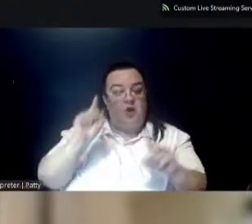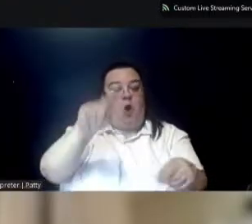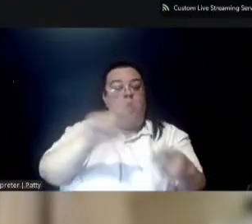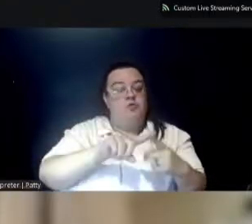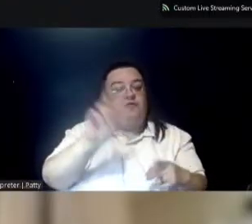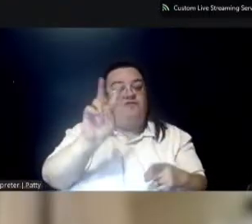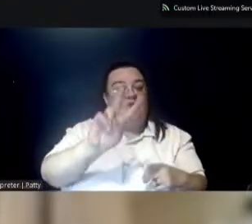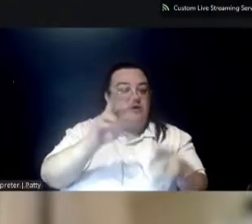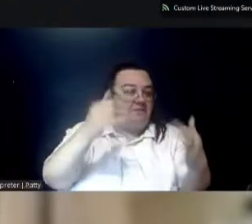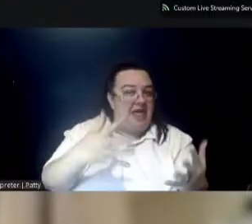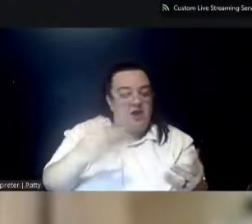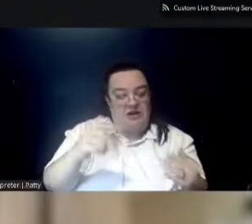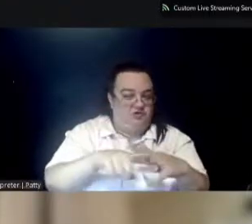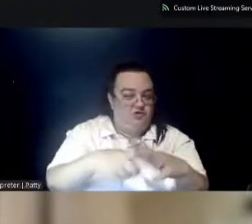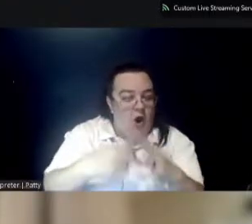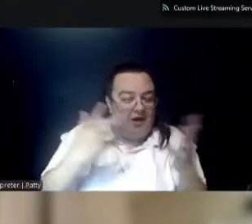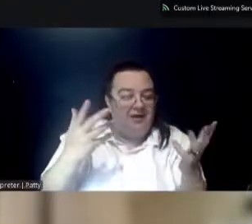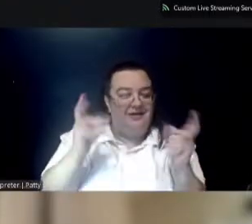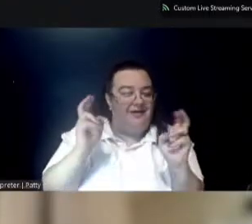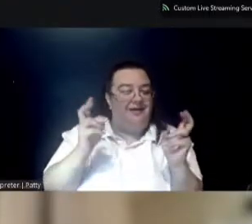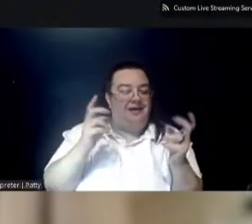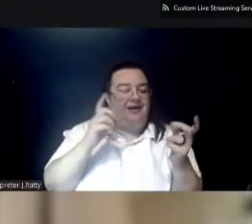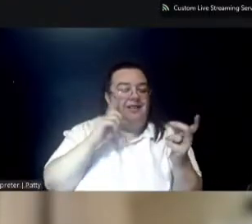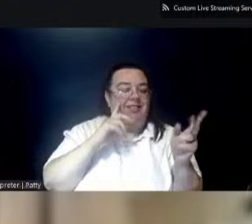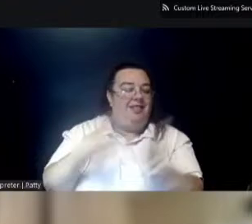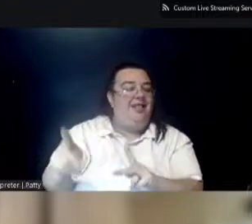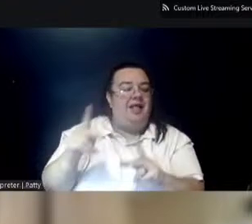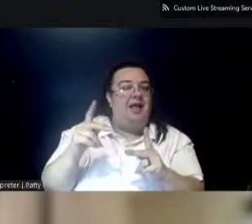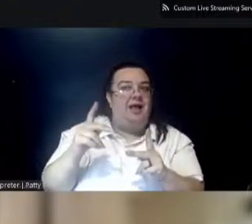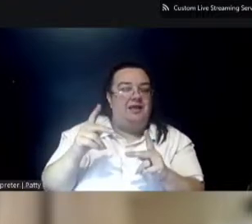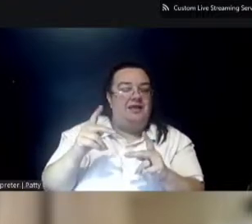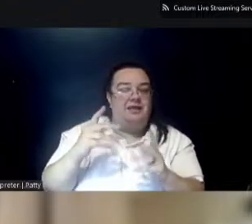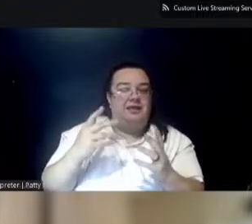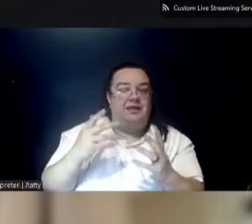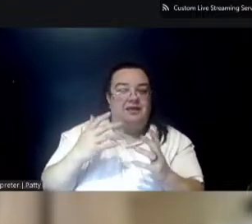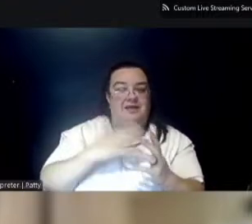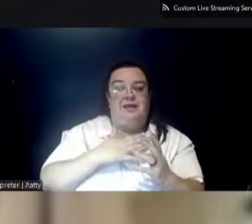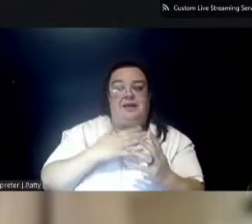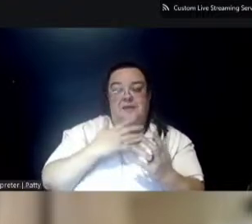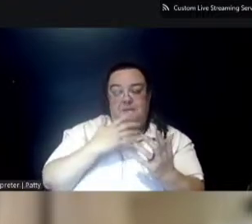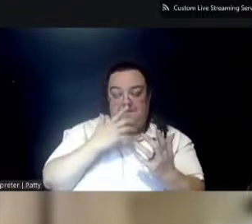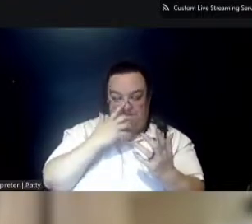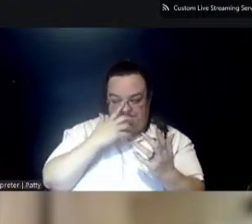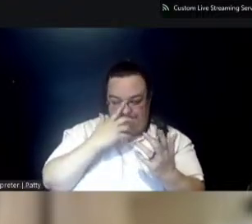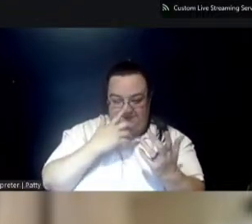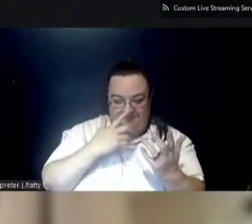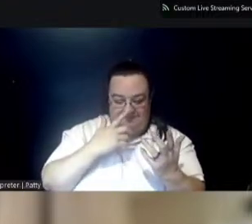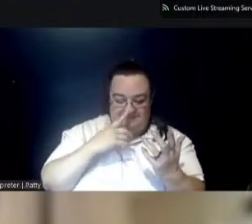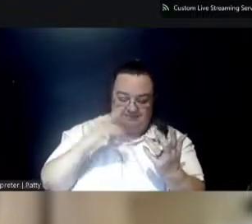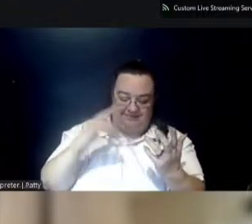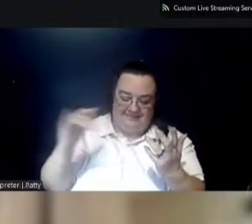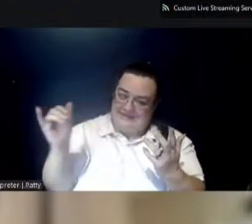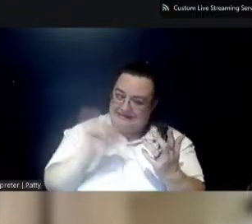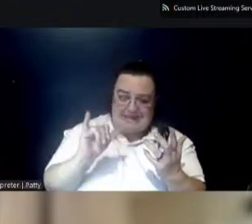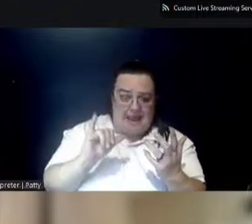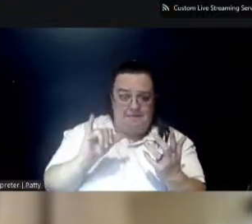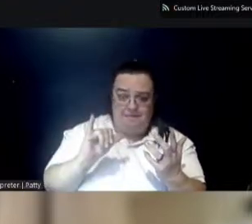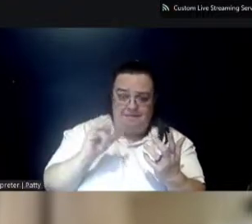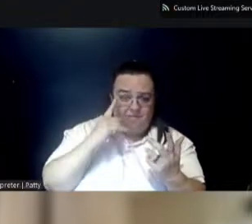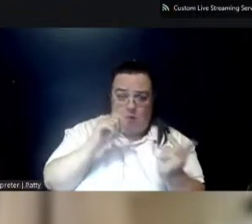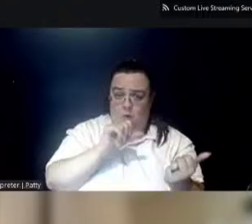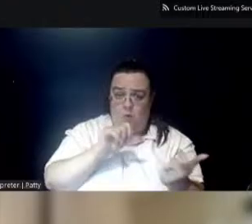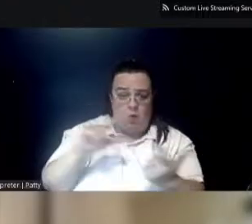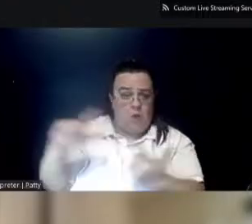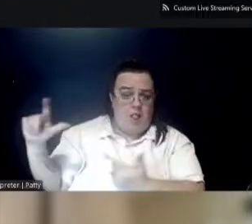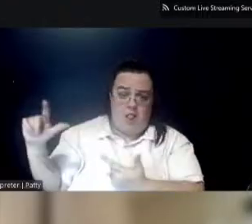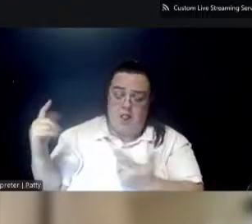and the way that I kind of think about that is, you know, it's like that across the board